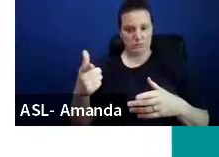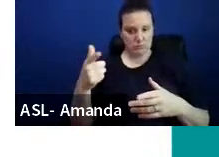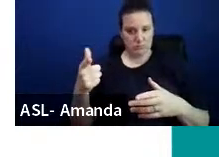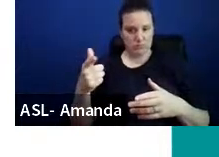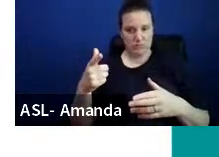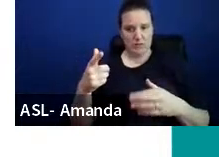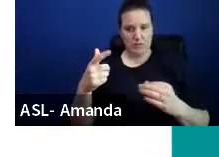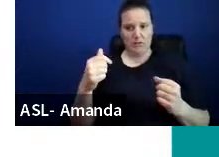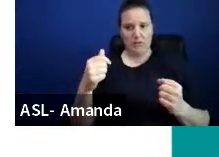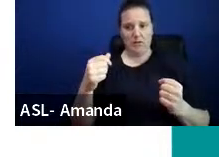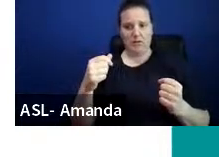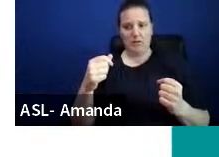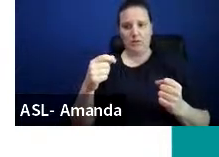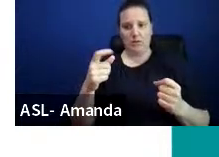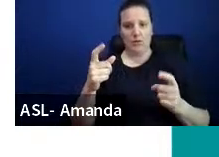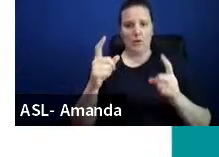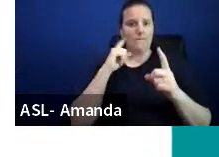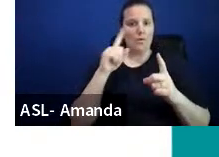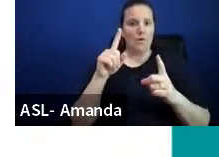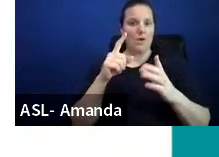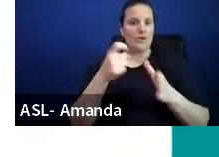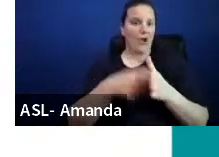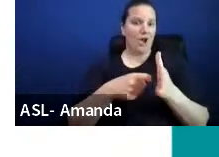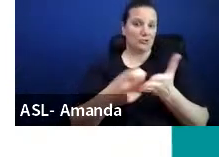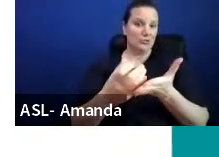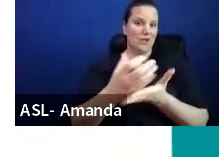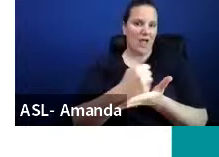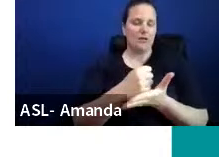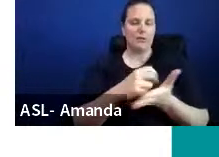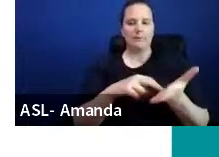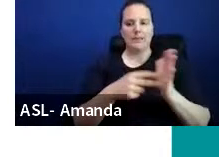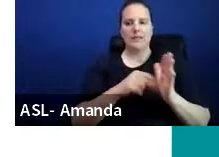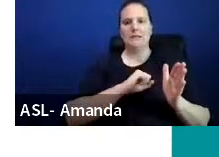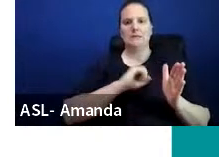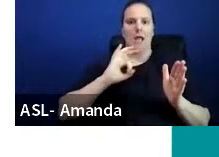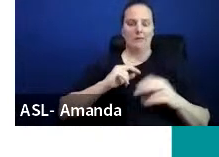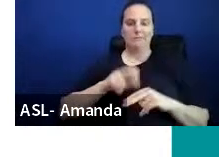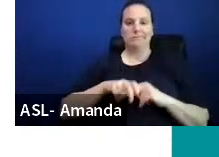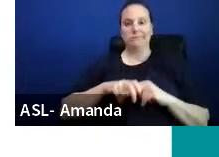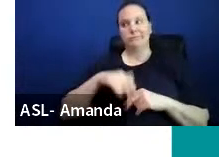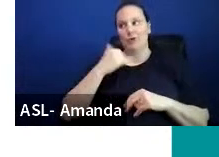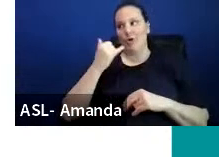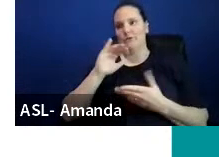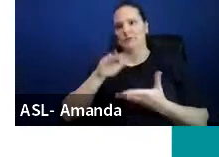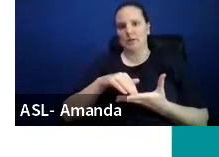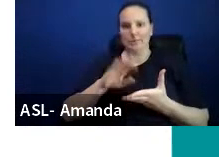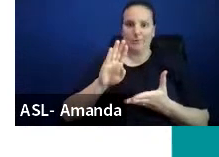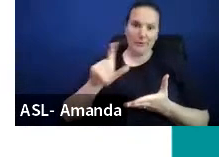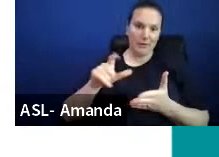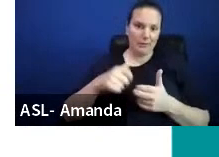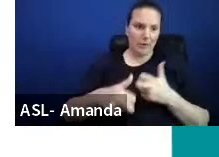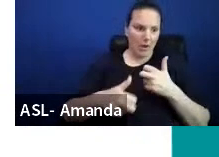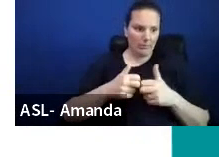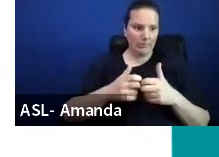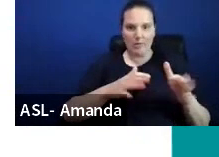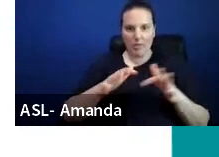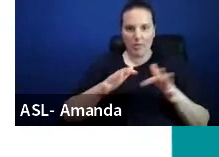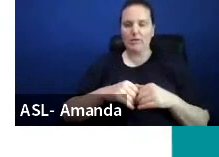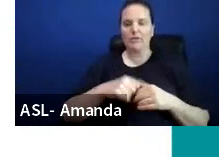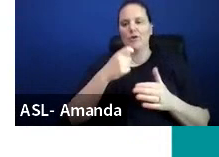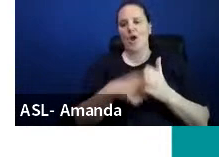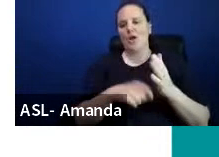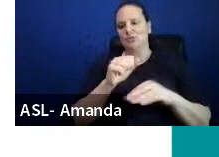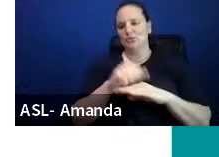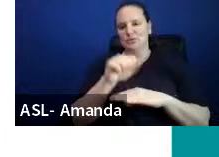to the cost to collect, meaning the staff that sits at a call center when you have a billing issue, and the cost to